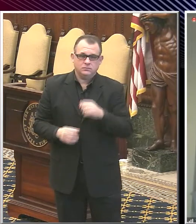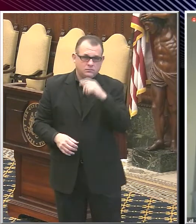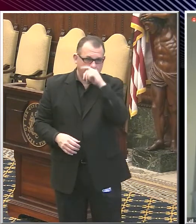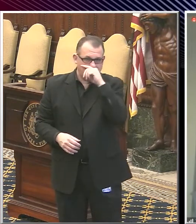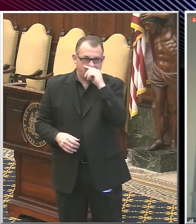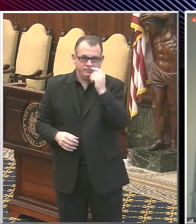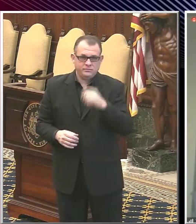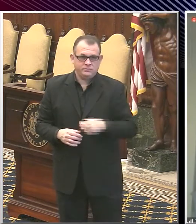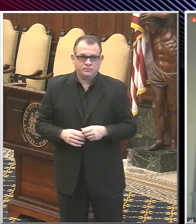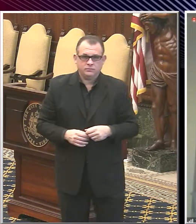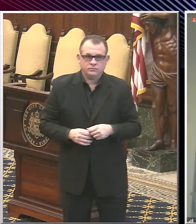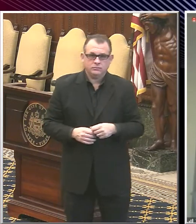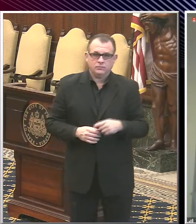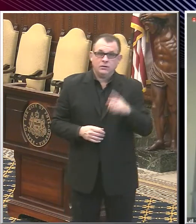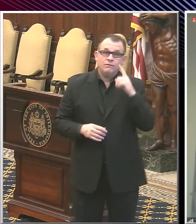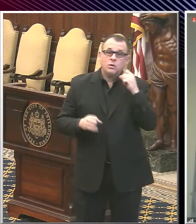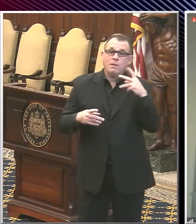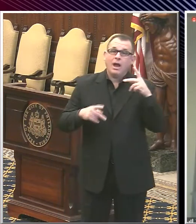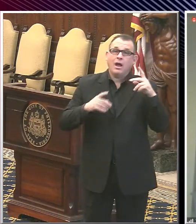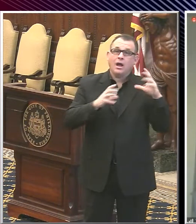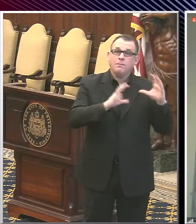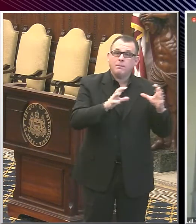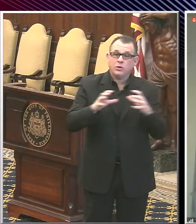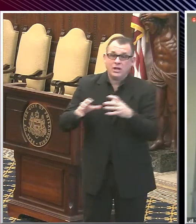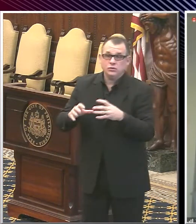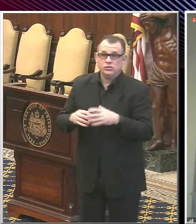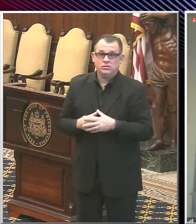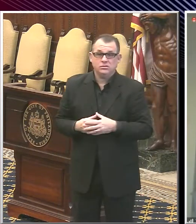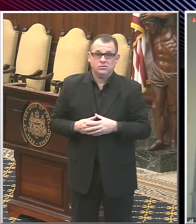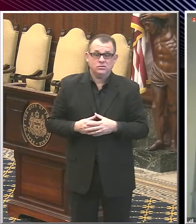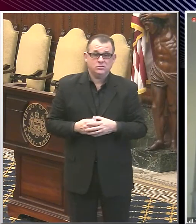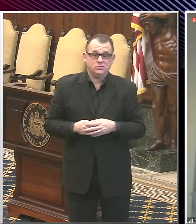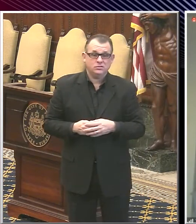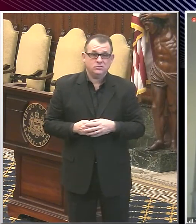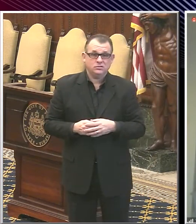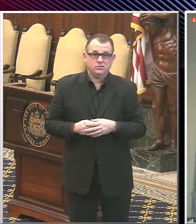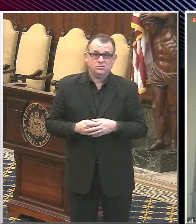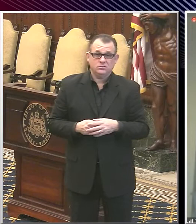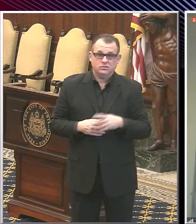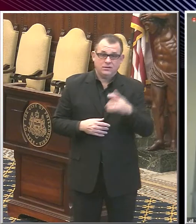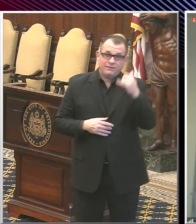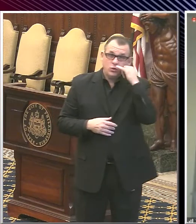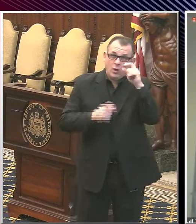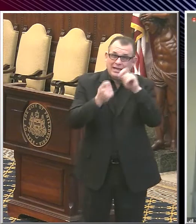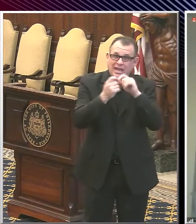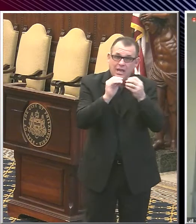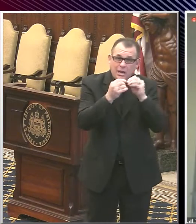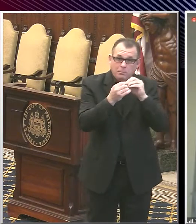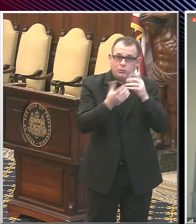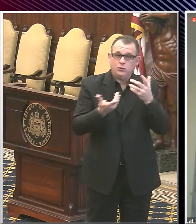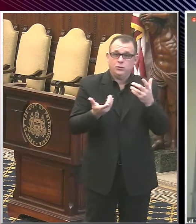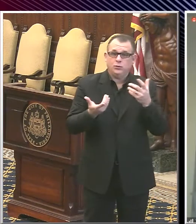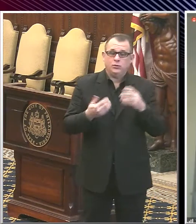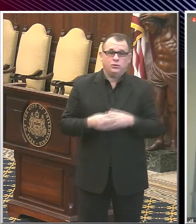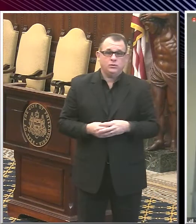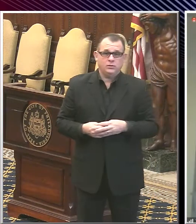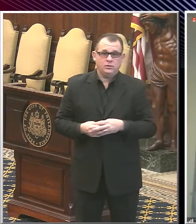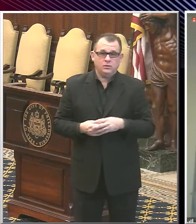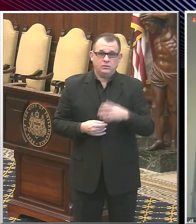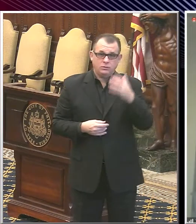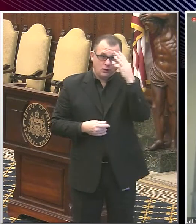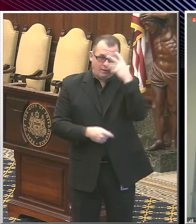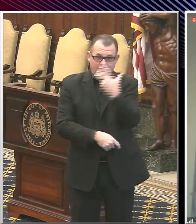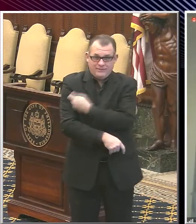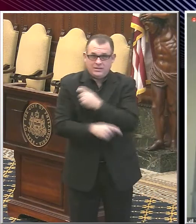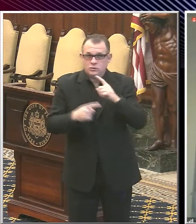people. And they may come for certain populations it's publicly known that people can call a certain number and make an appointment,